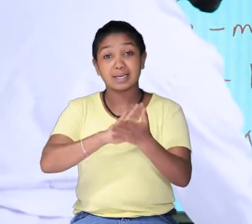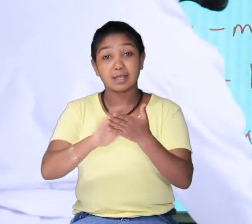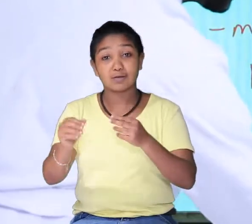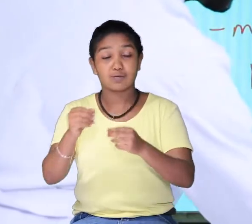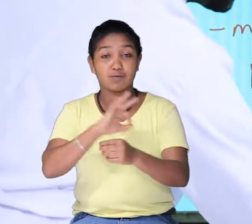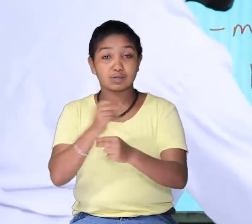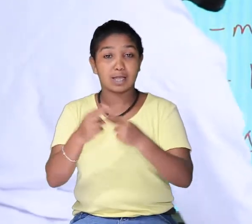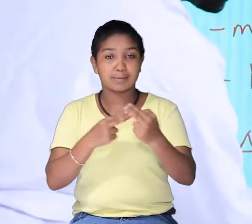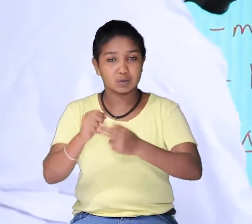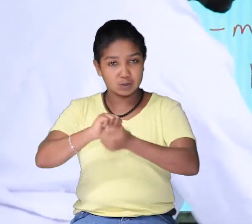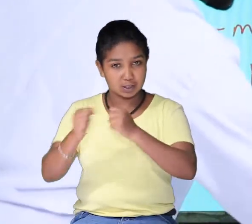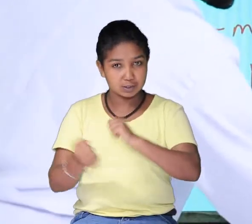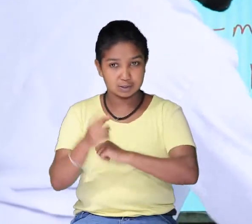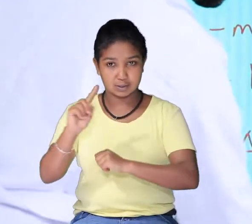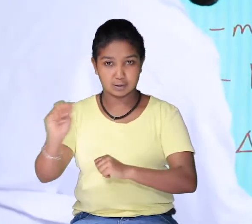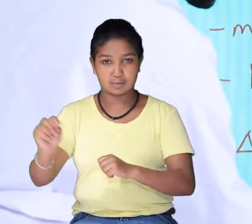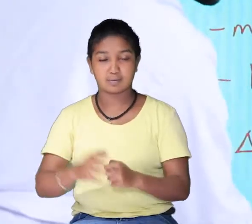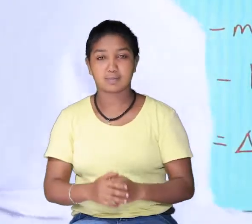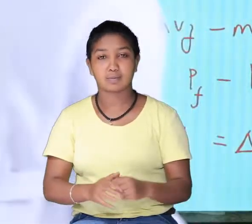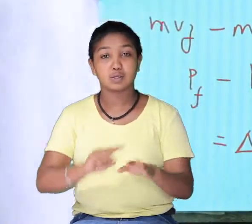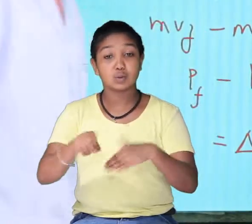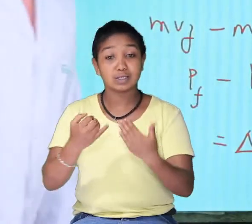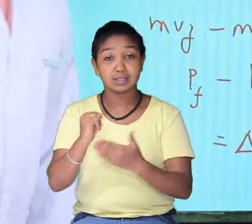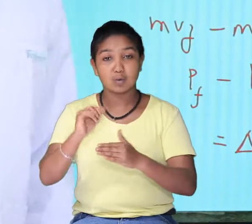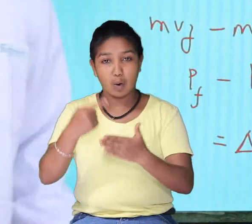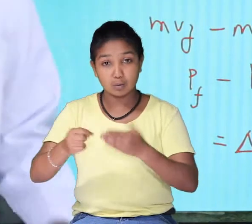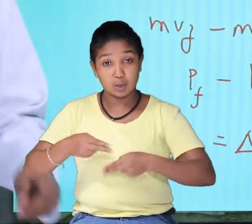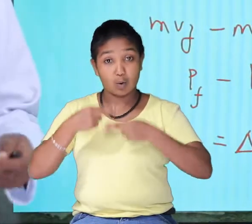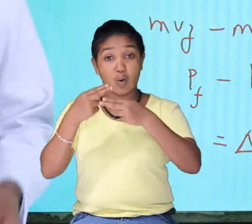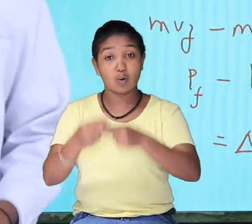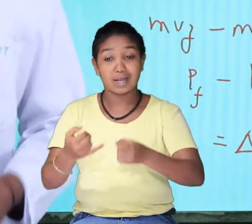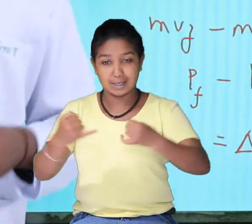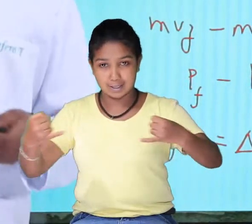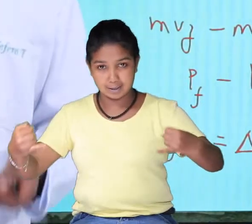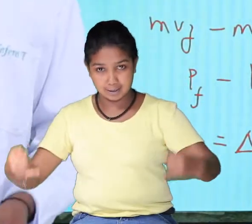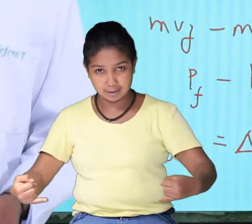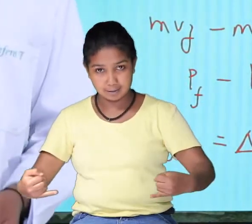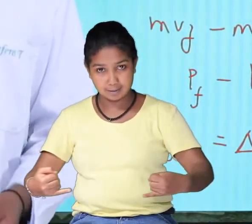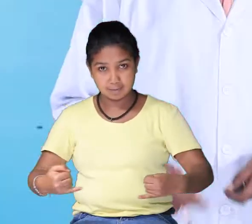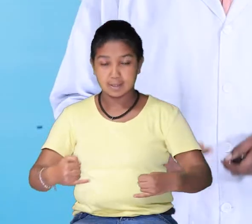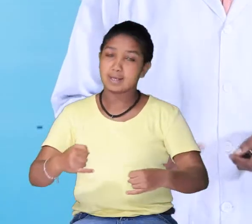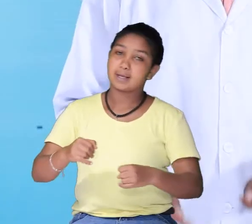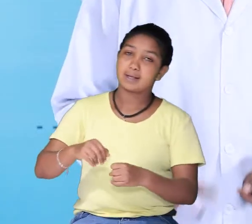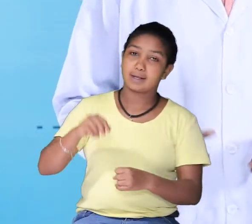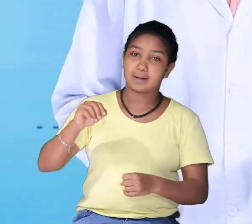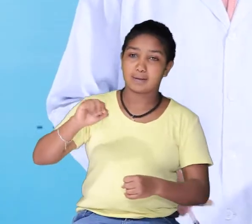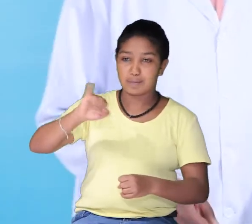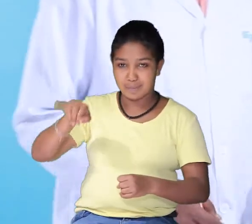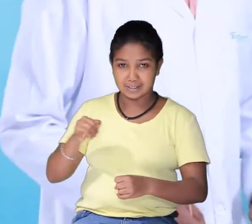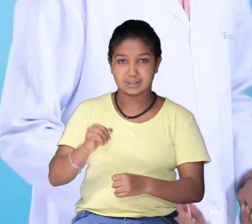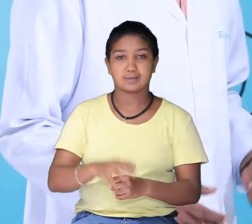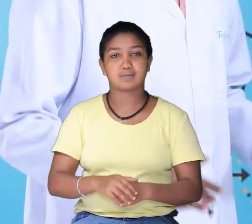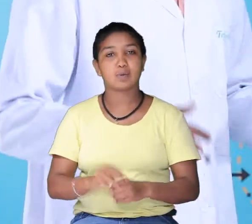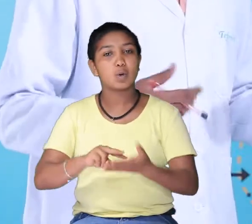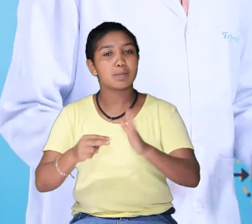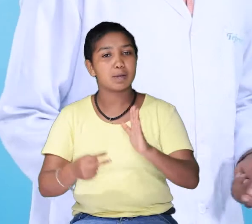times change in t. So this is what we call a linear impulse. Linear impulse.